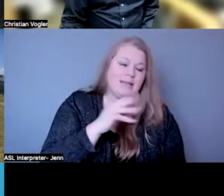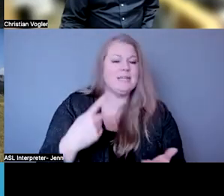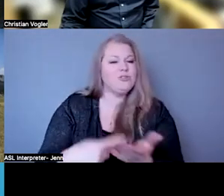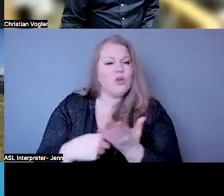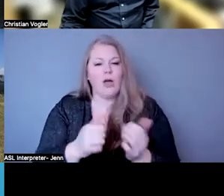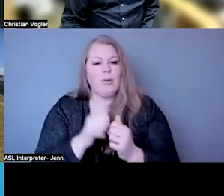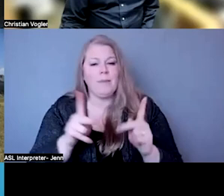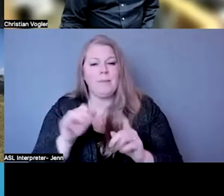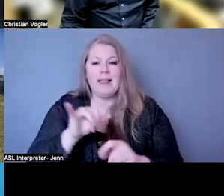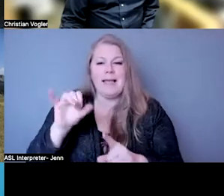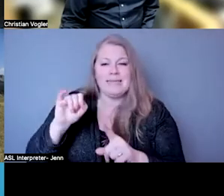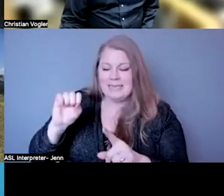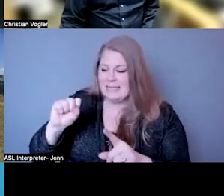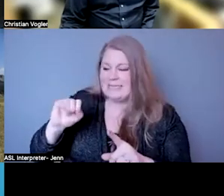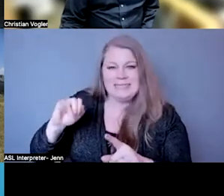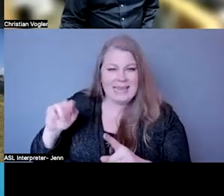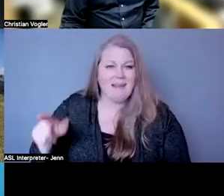like Sina of,